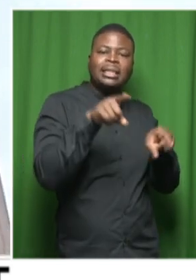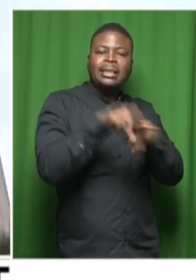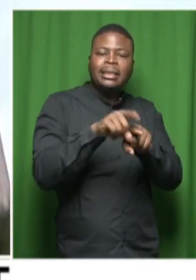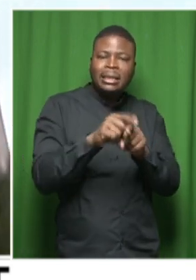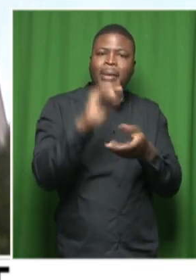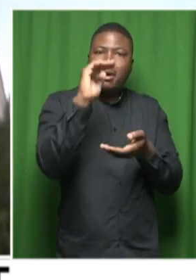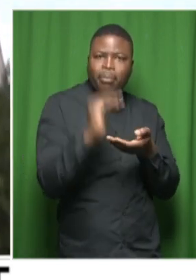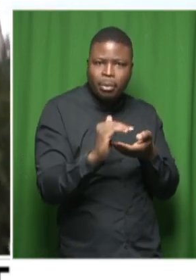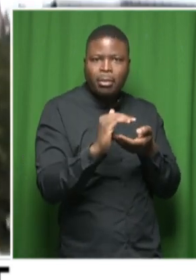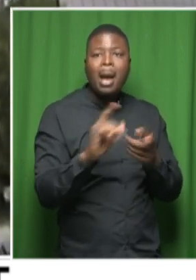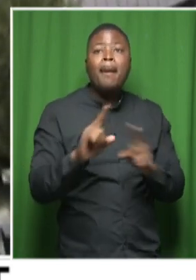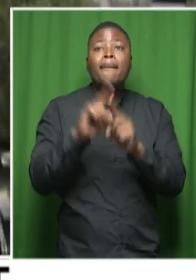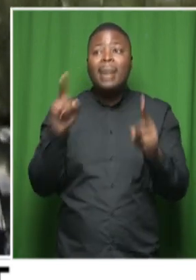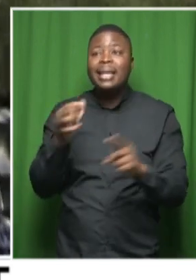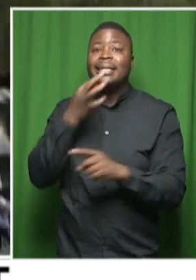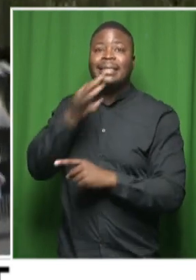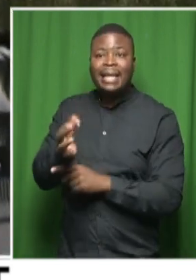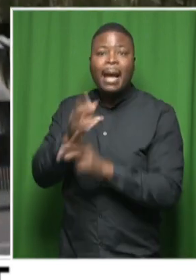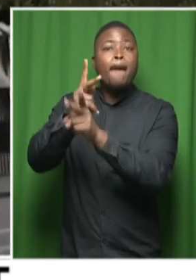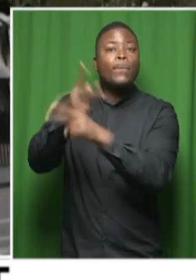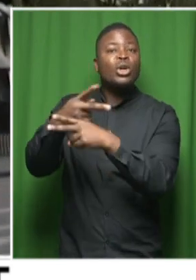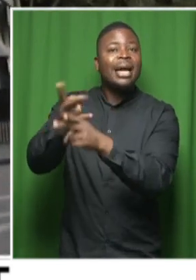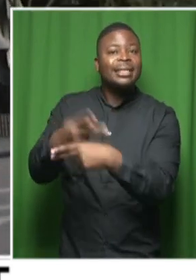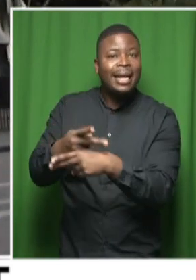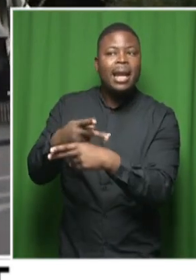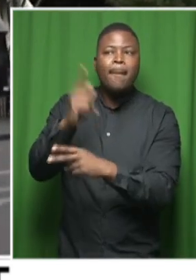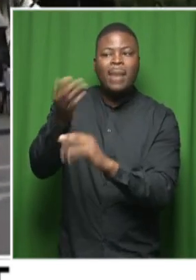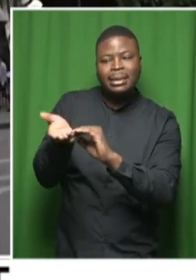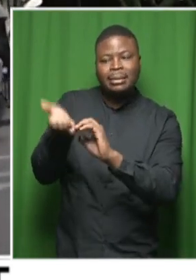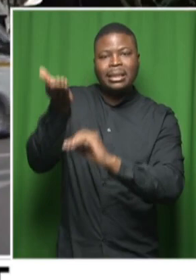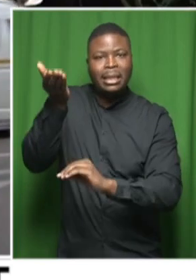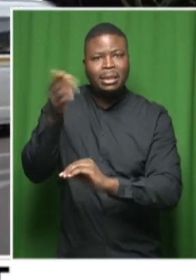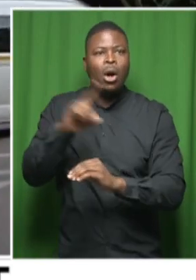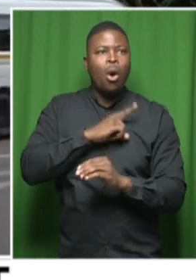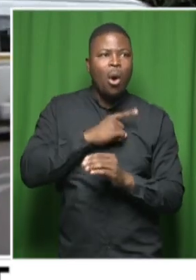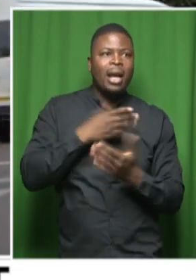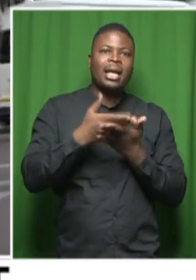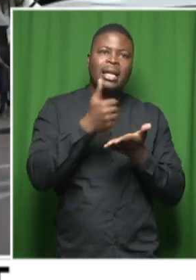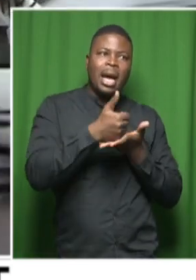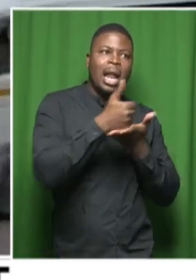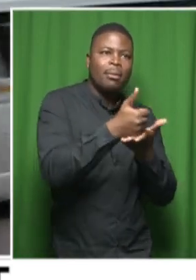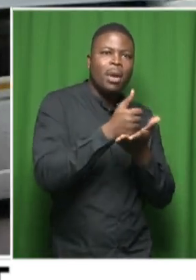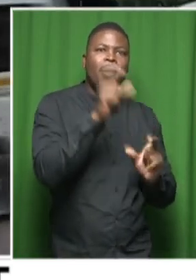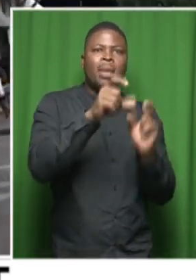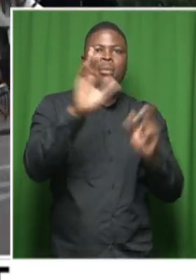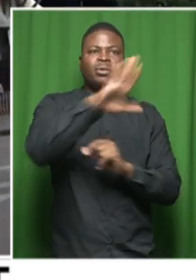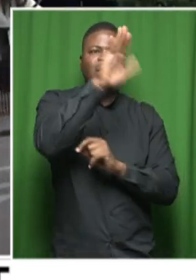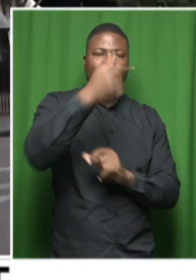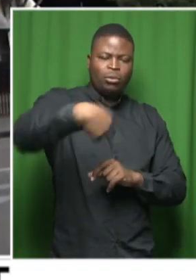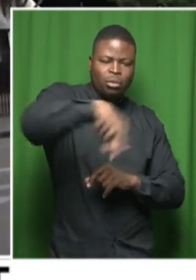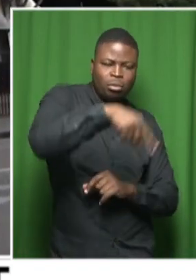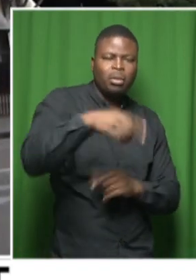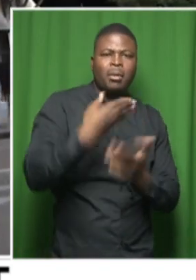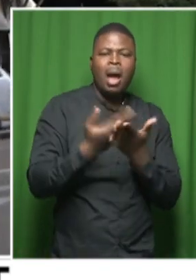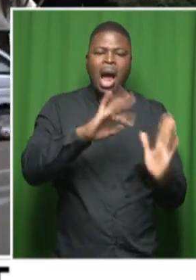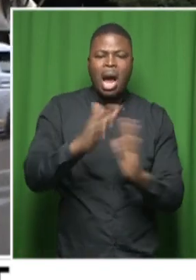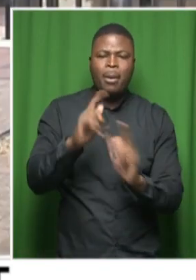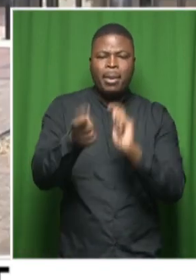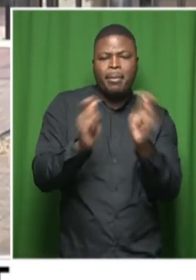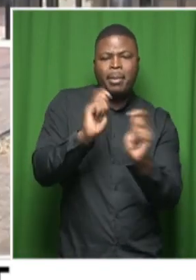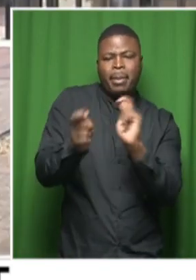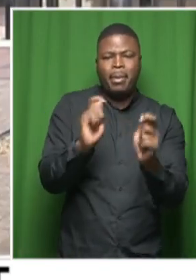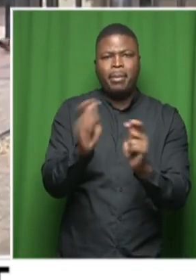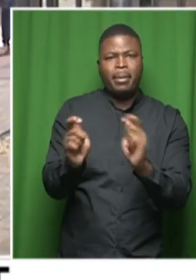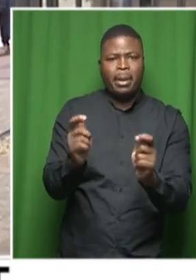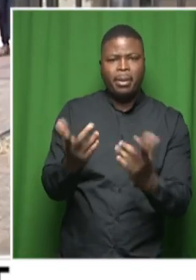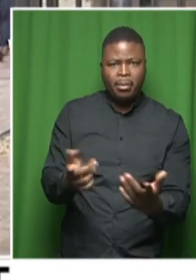said, increase your production to support domestic demand or domestic consumption, so that citizens are not choked with having to